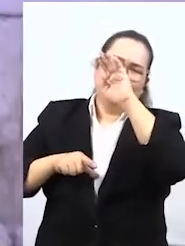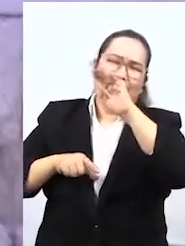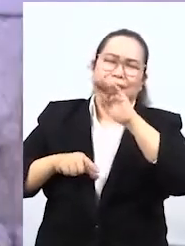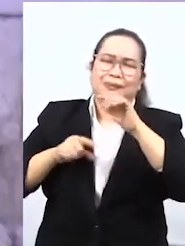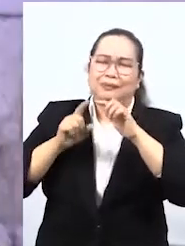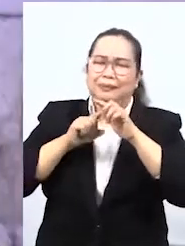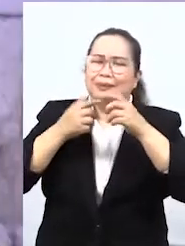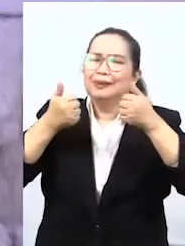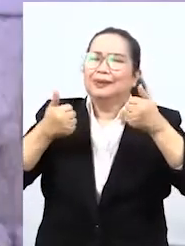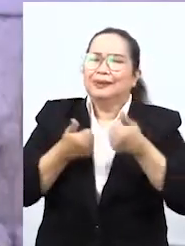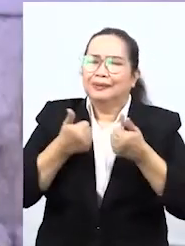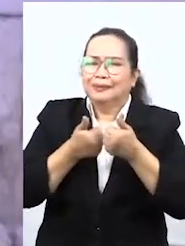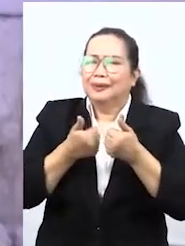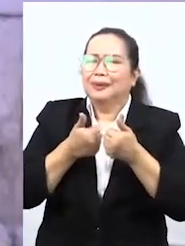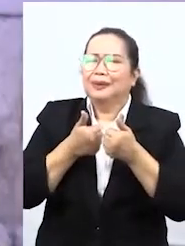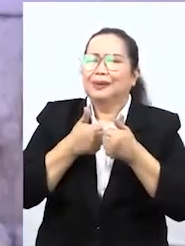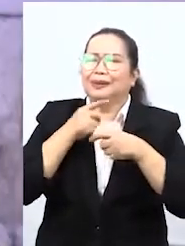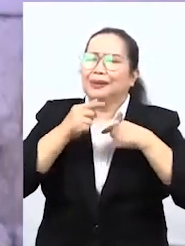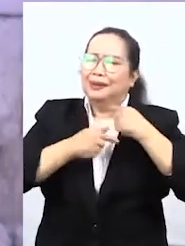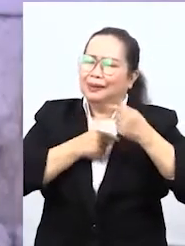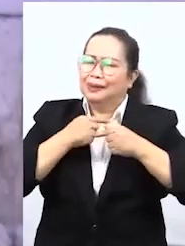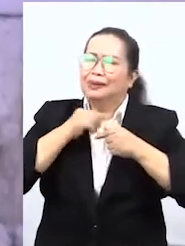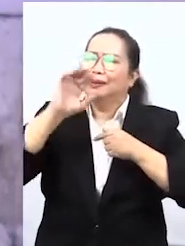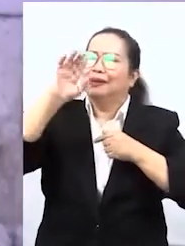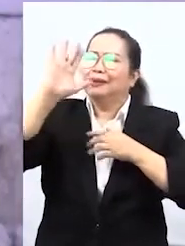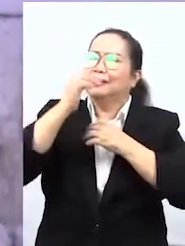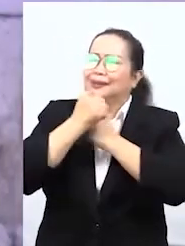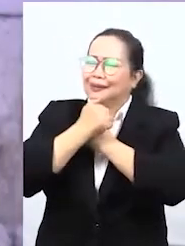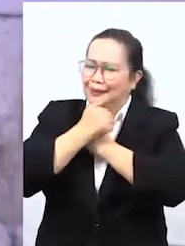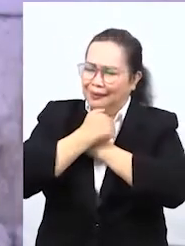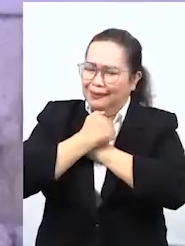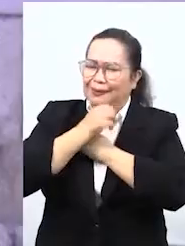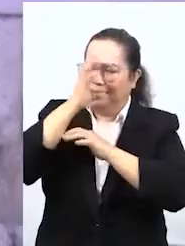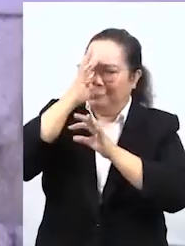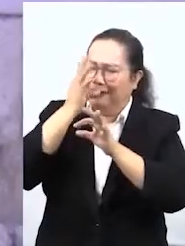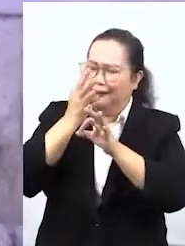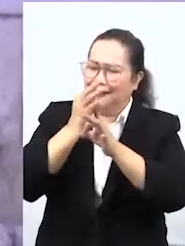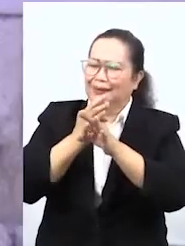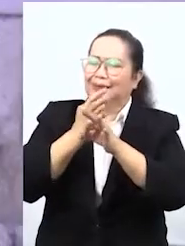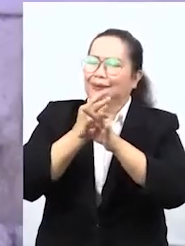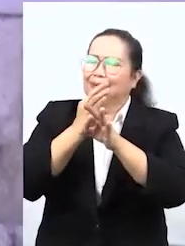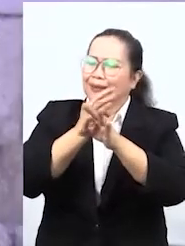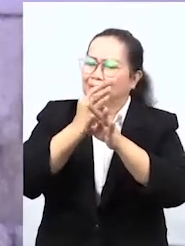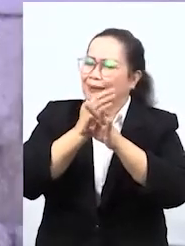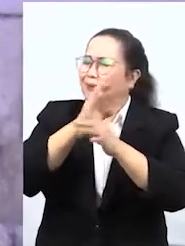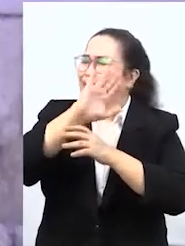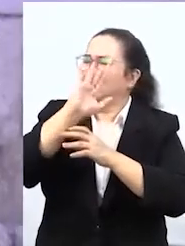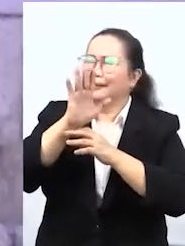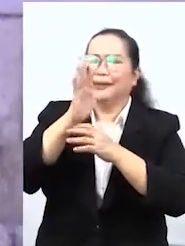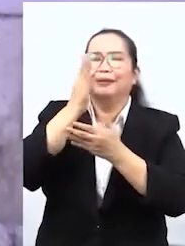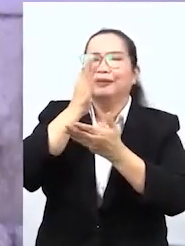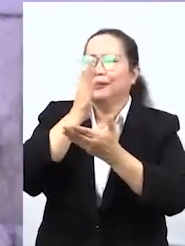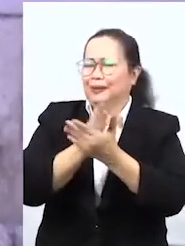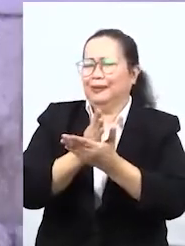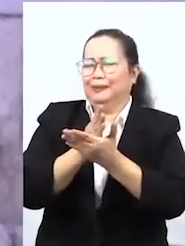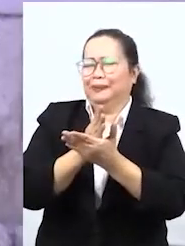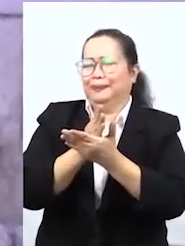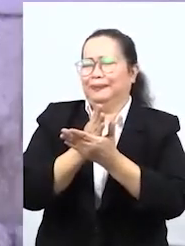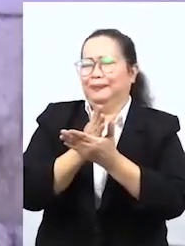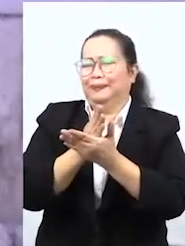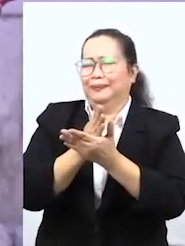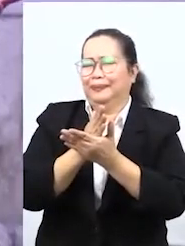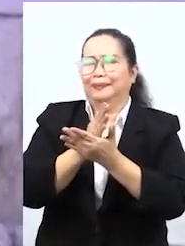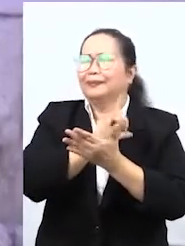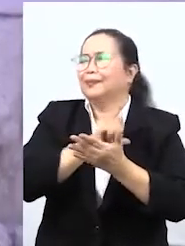the availability and the generosity of your love and your faithfulness that never ends